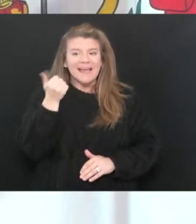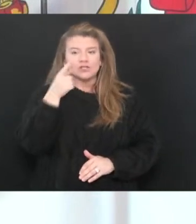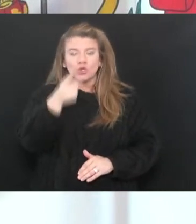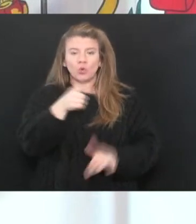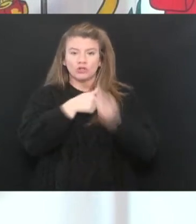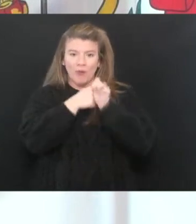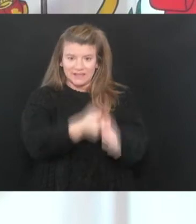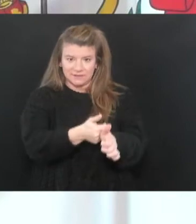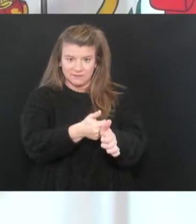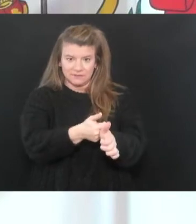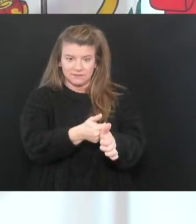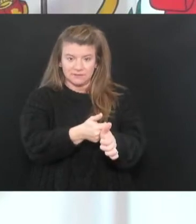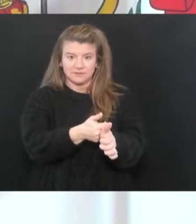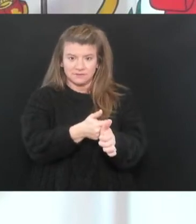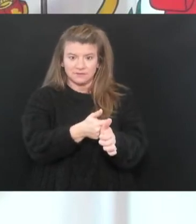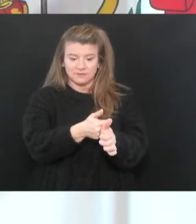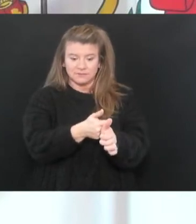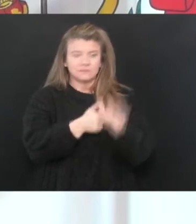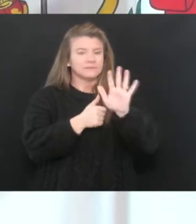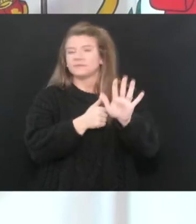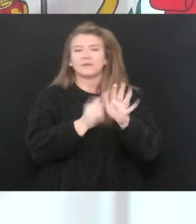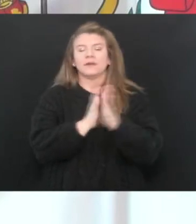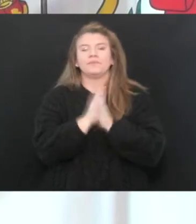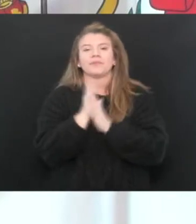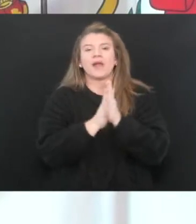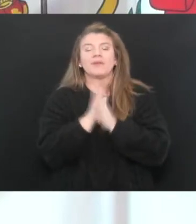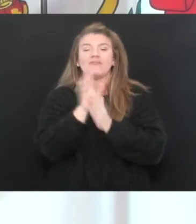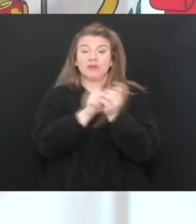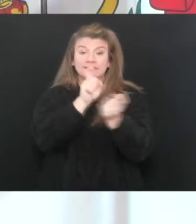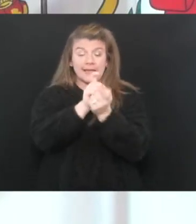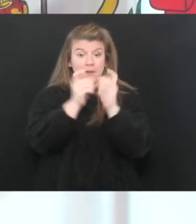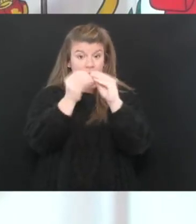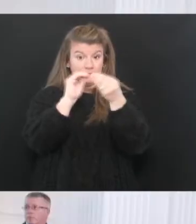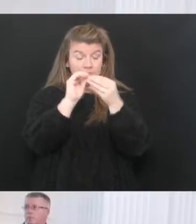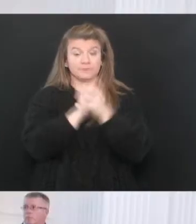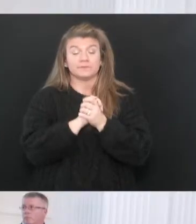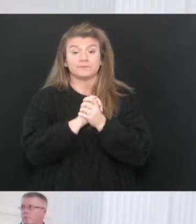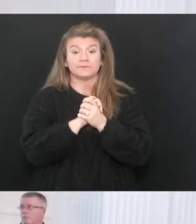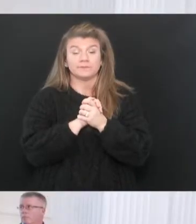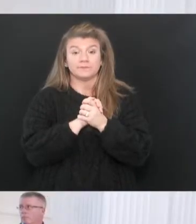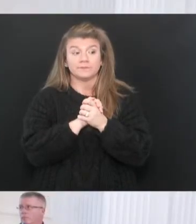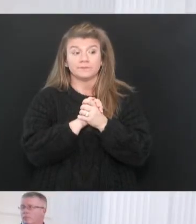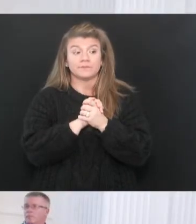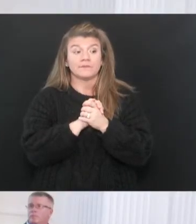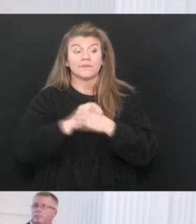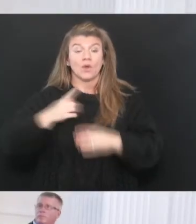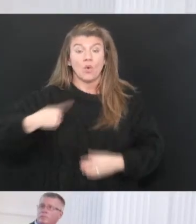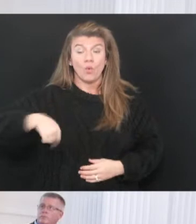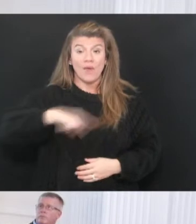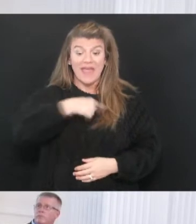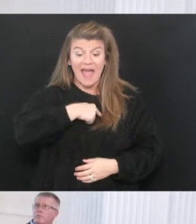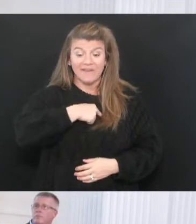trace and let me give you the exact number, but we have,